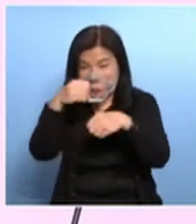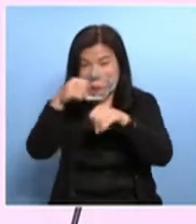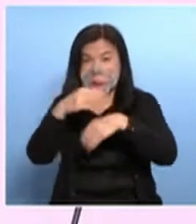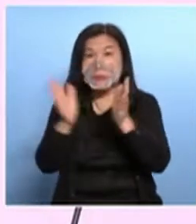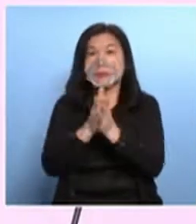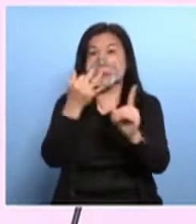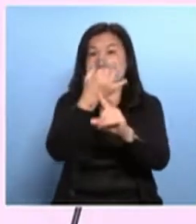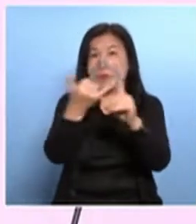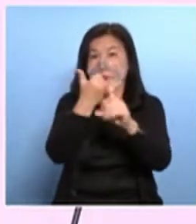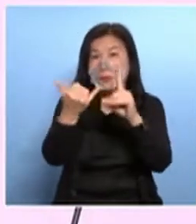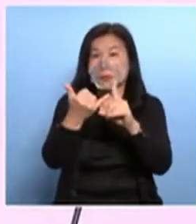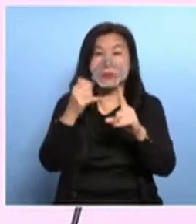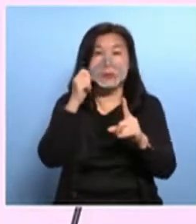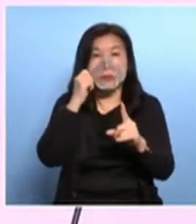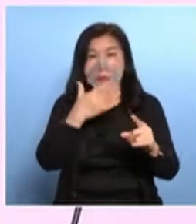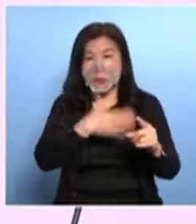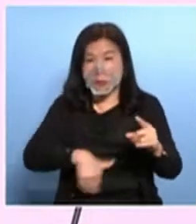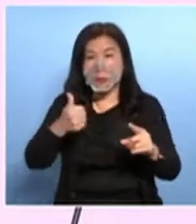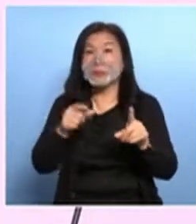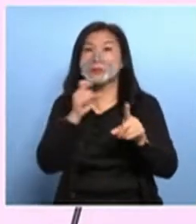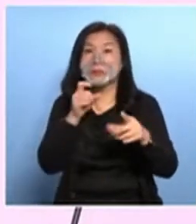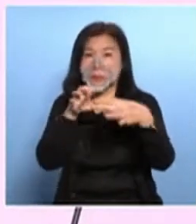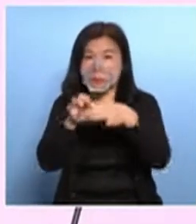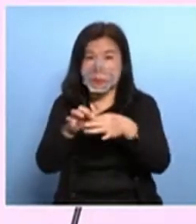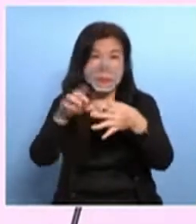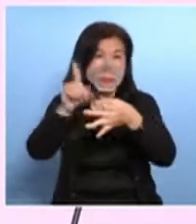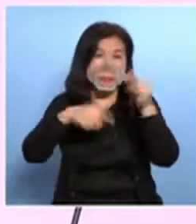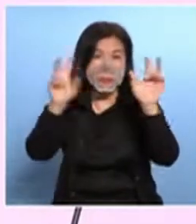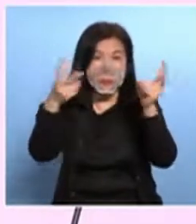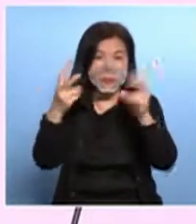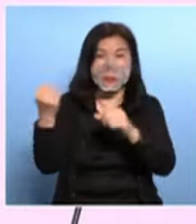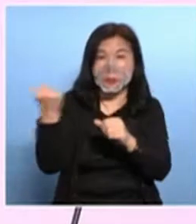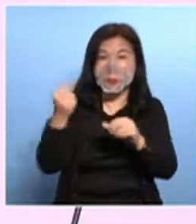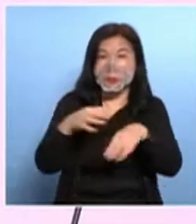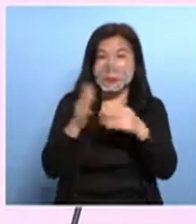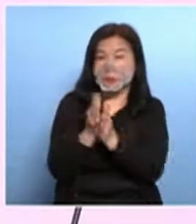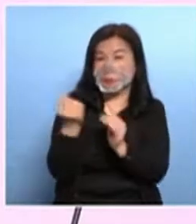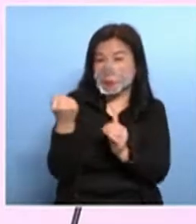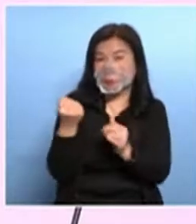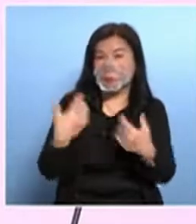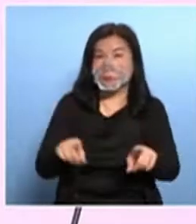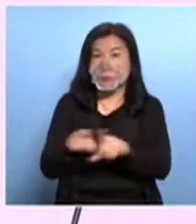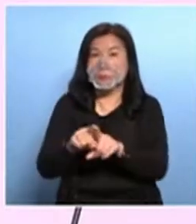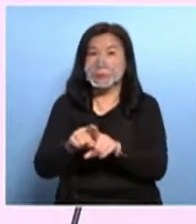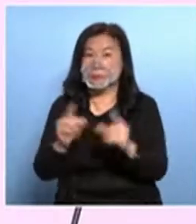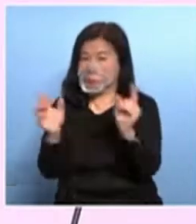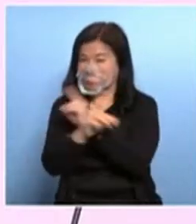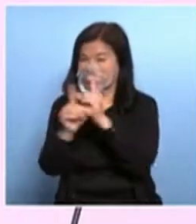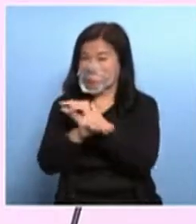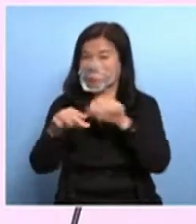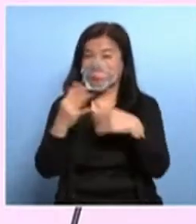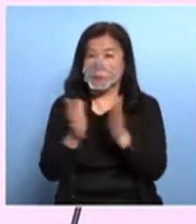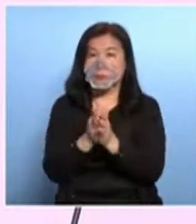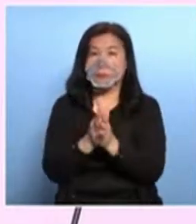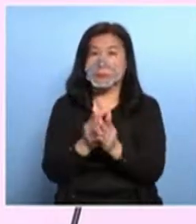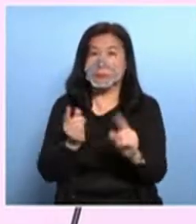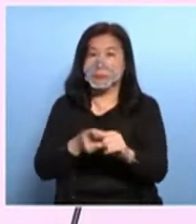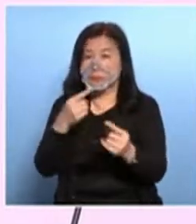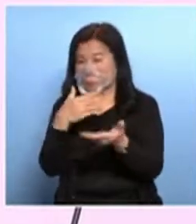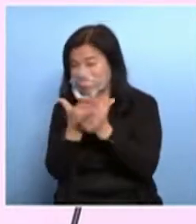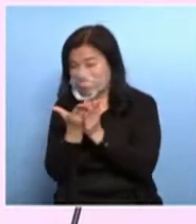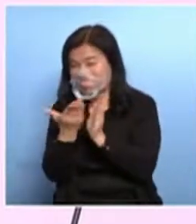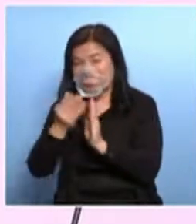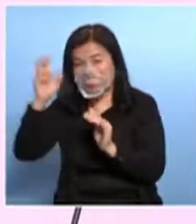research institutions around the world. Among these laboratories, 16 are related to life and health sciences. On the back of our robust strength in